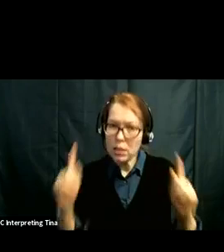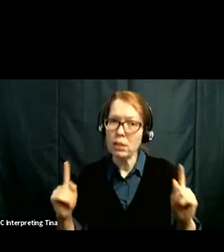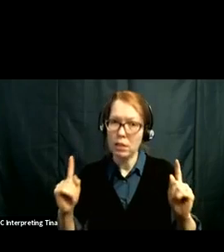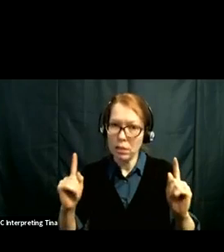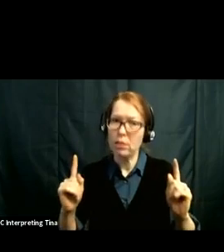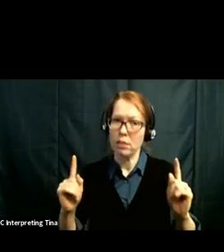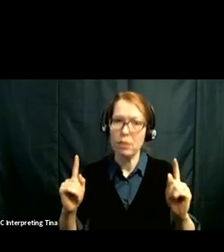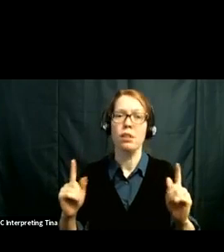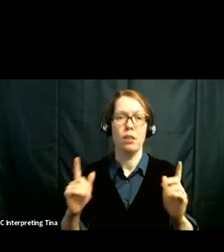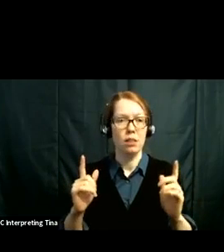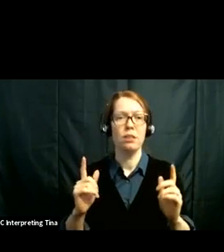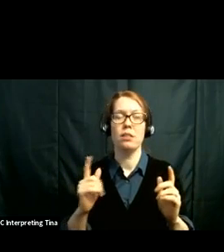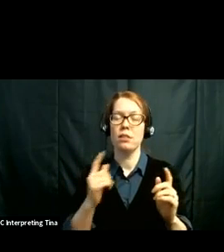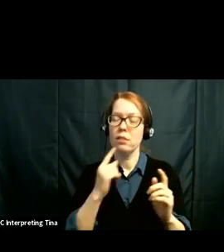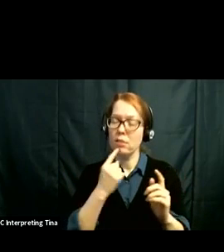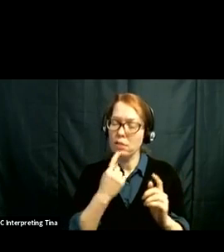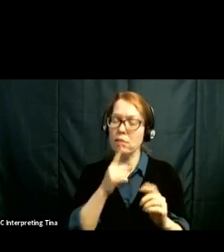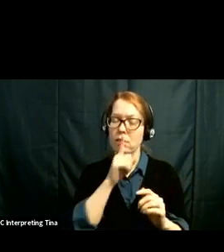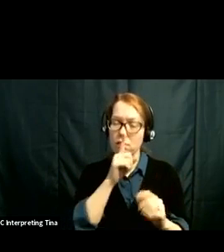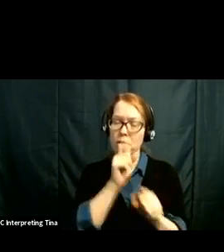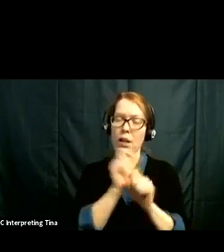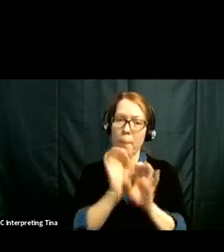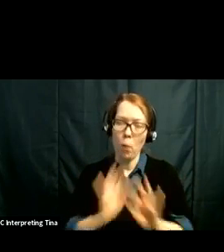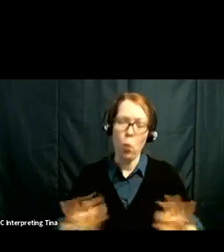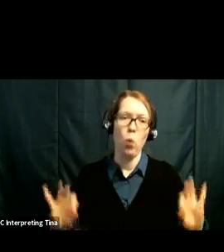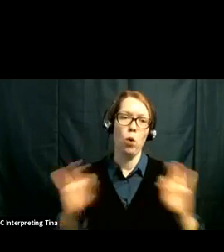is all extremely important, and